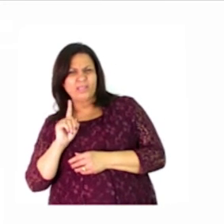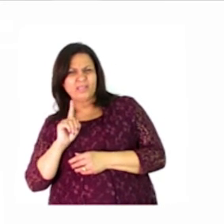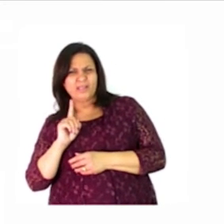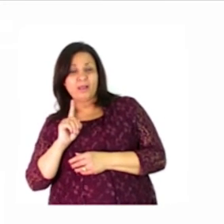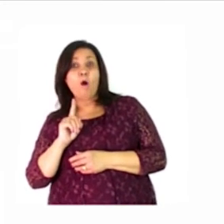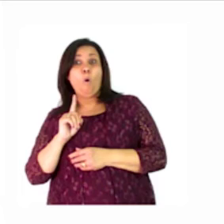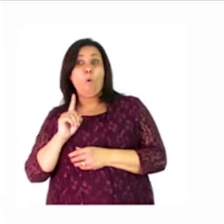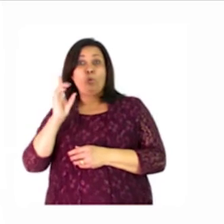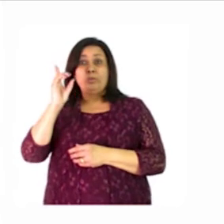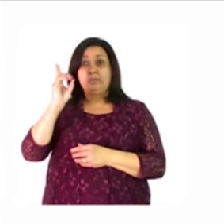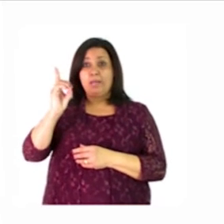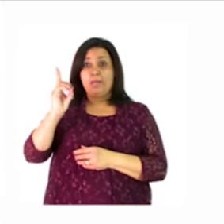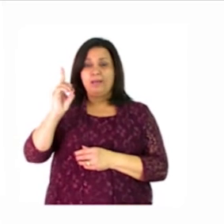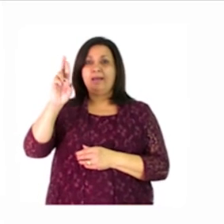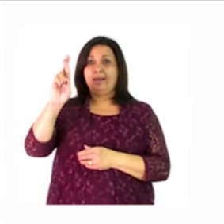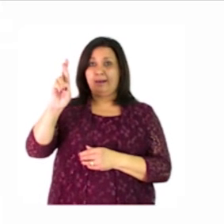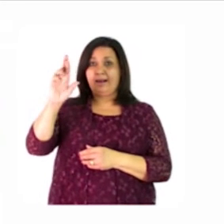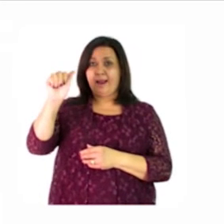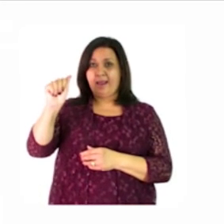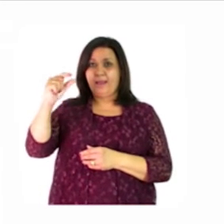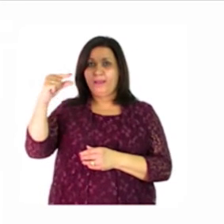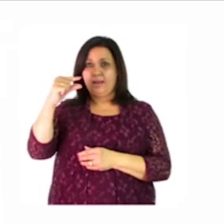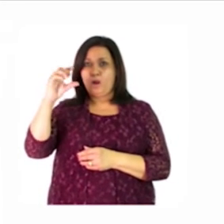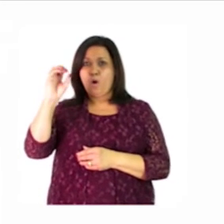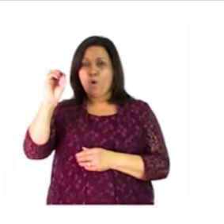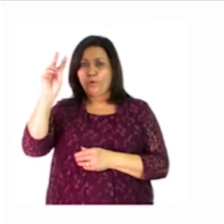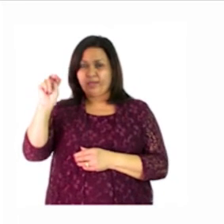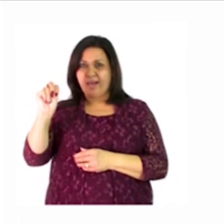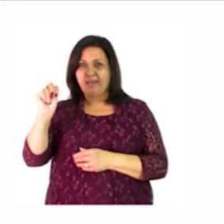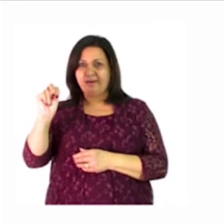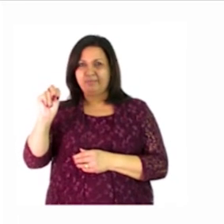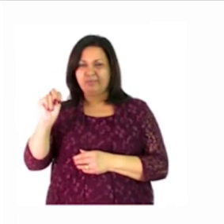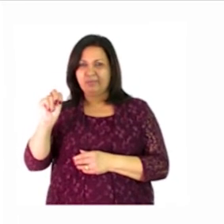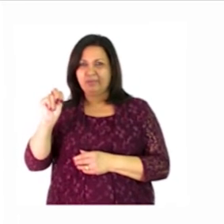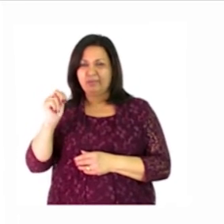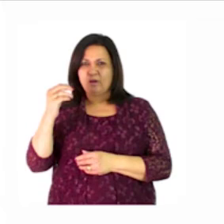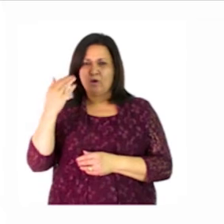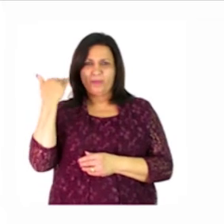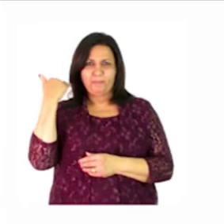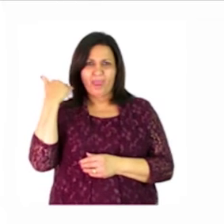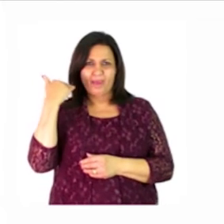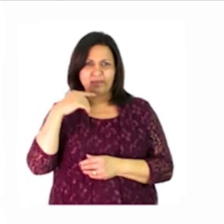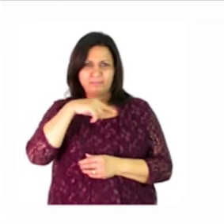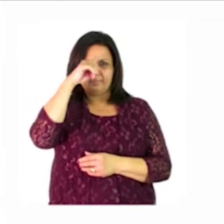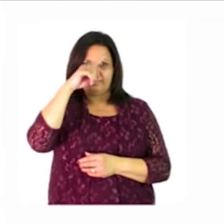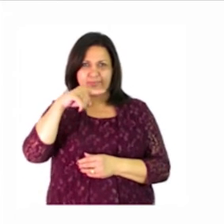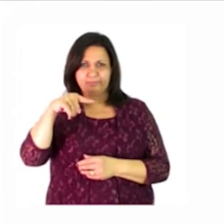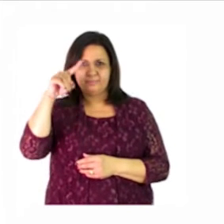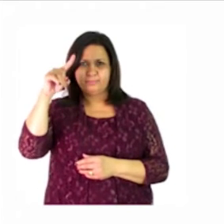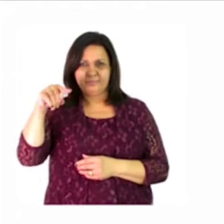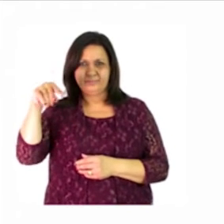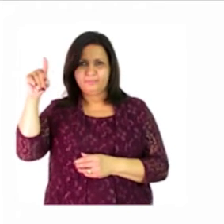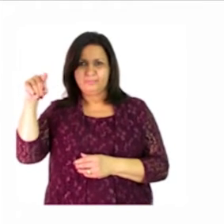a dragon. And on the dragon, it has some spikes on its back. Now we need